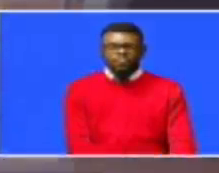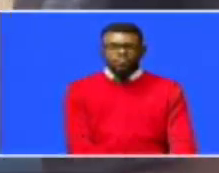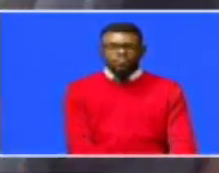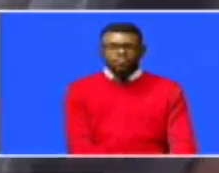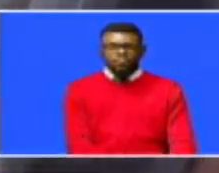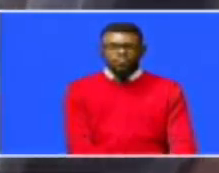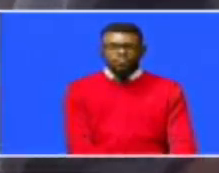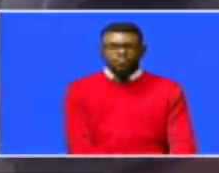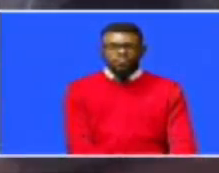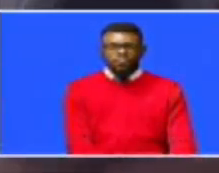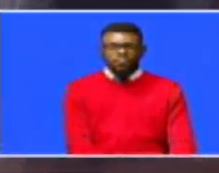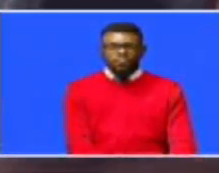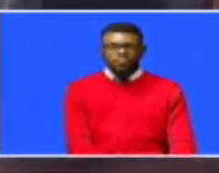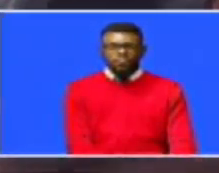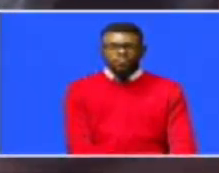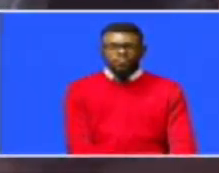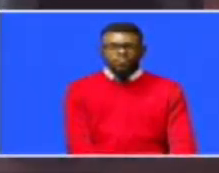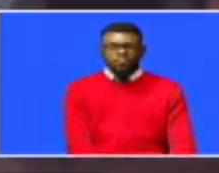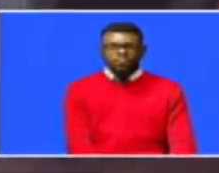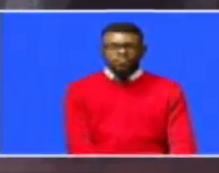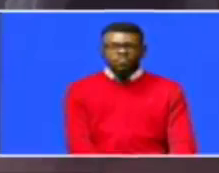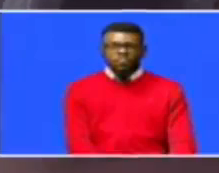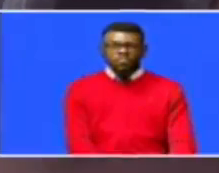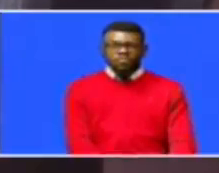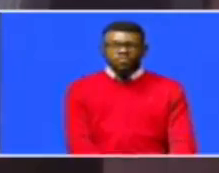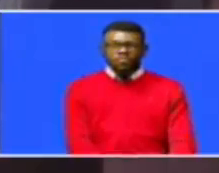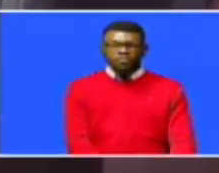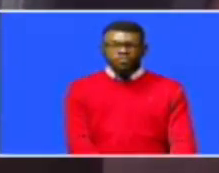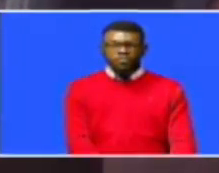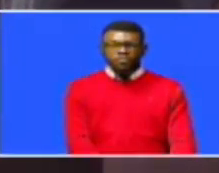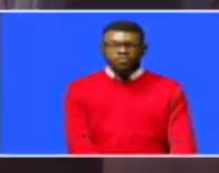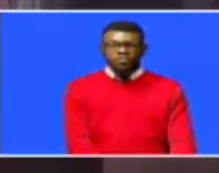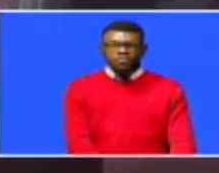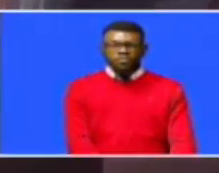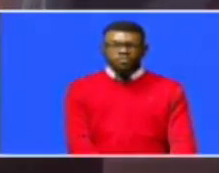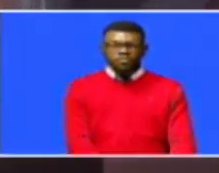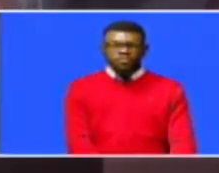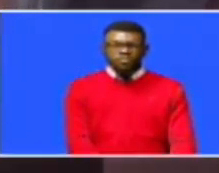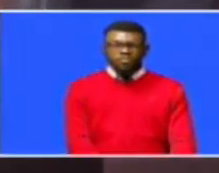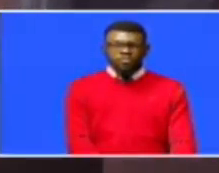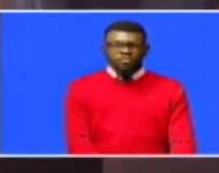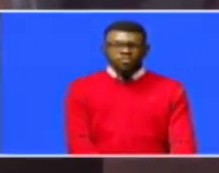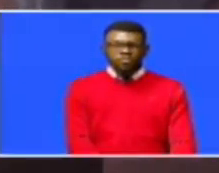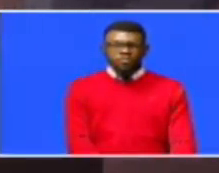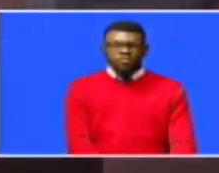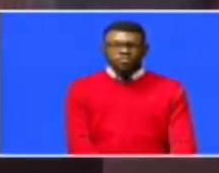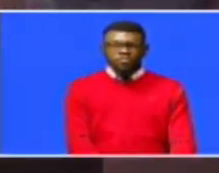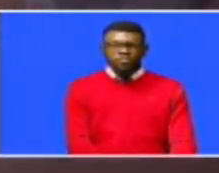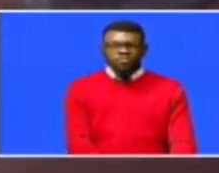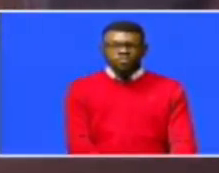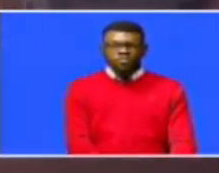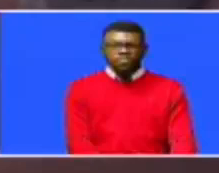So we're taking this one? Yeah. How much Canada? It's 800. Okay. But you don't have the change